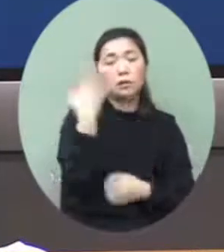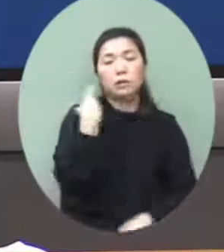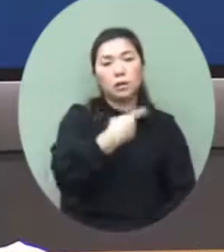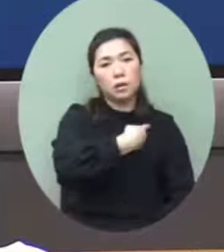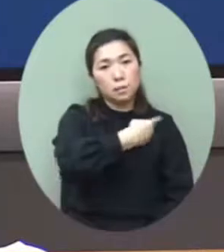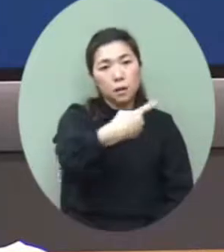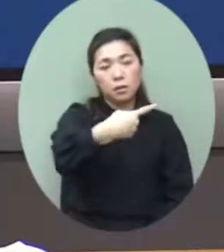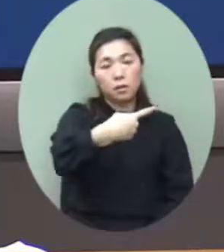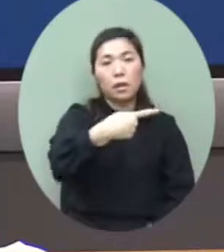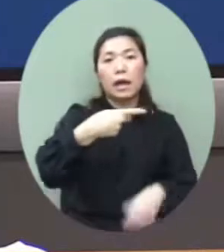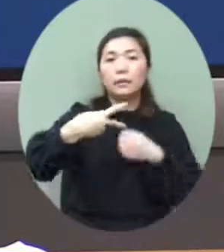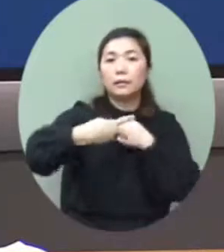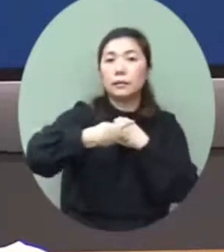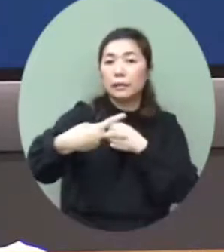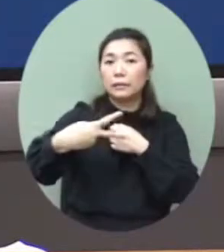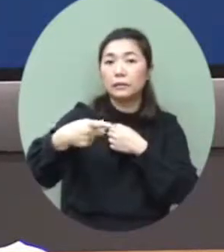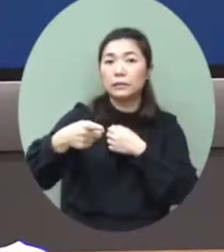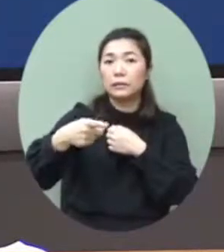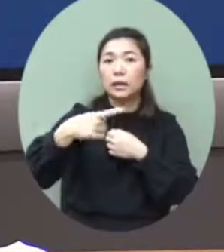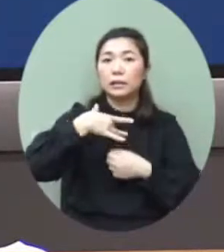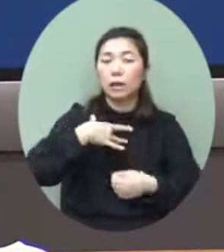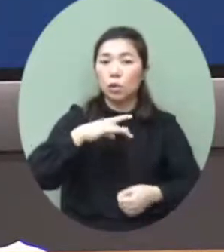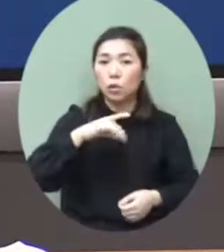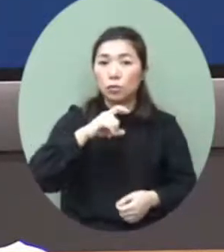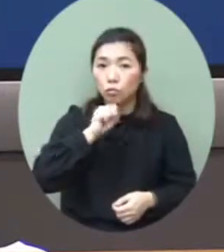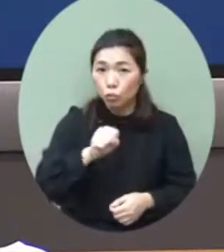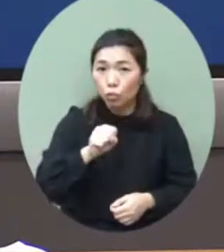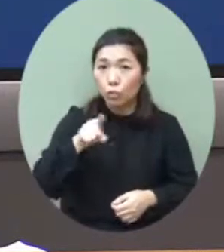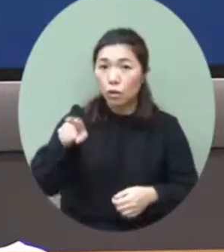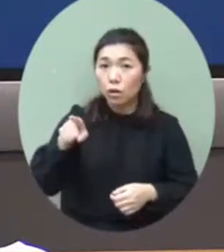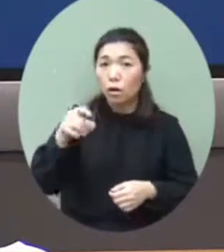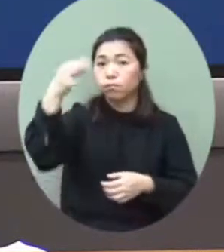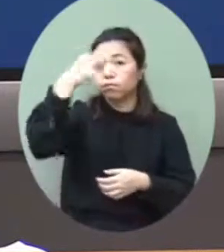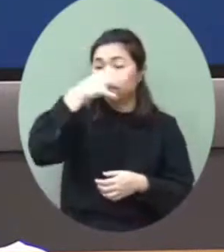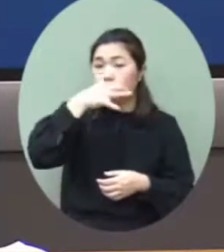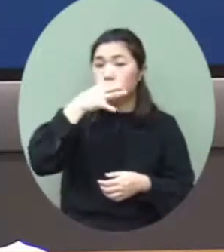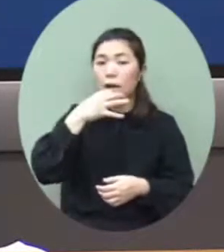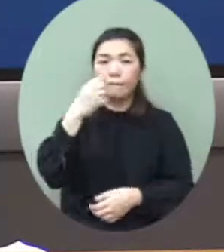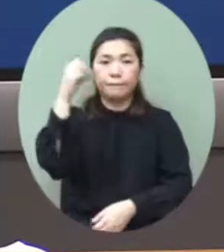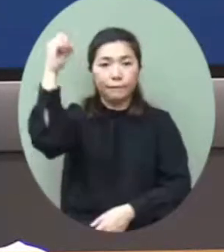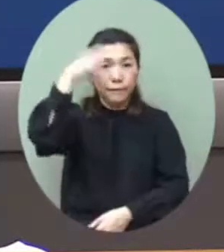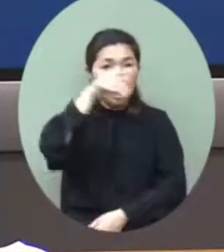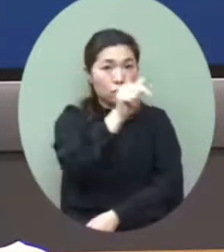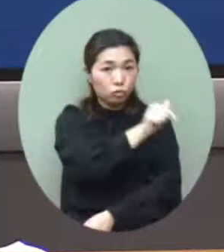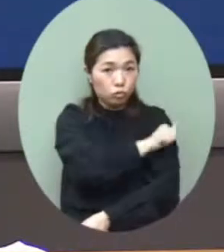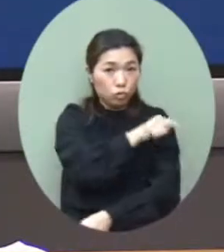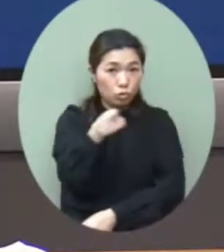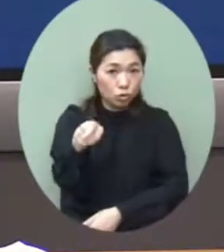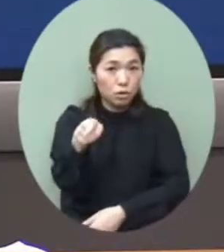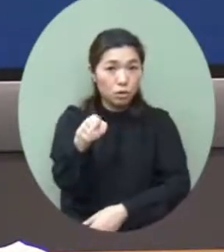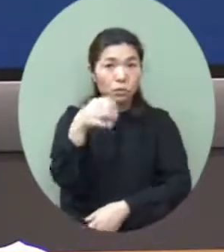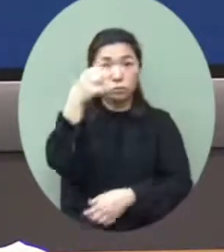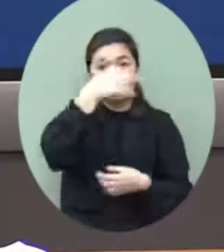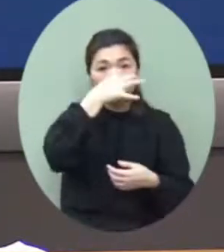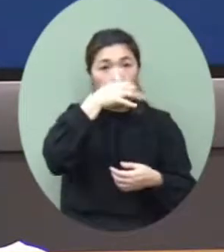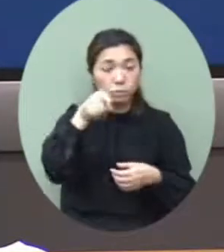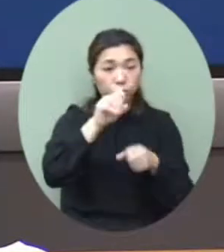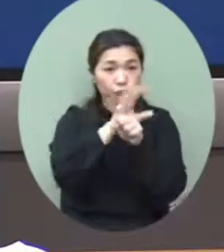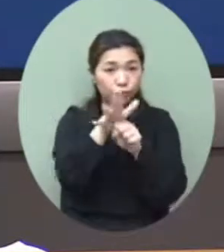medication is the most effective way. So on Monday, the second batch of effective